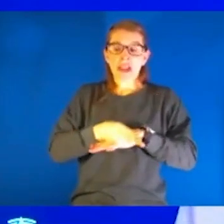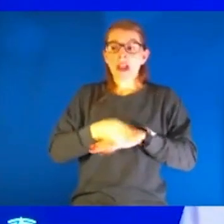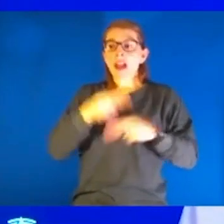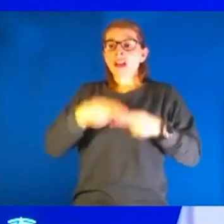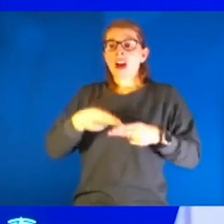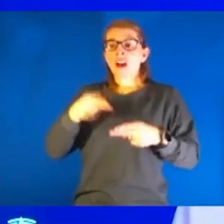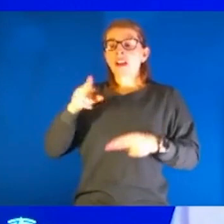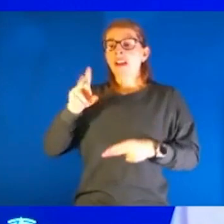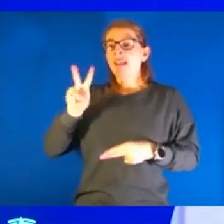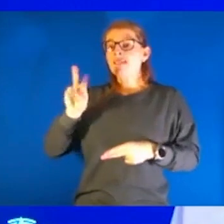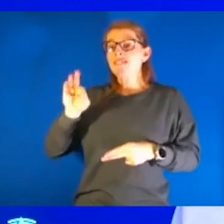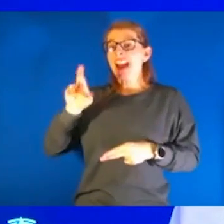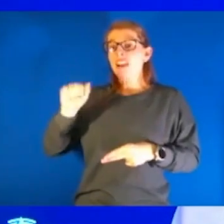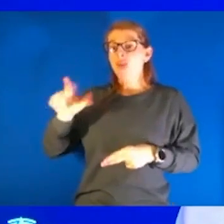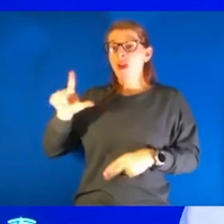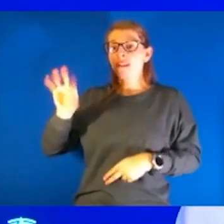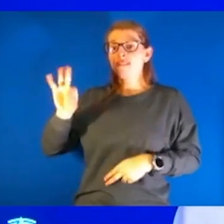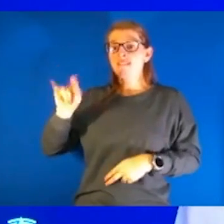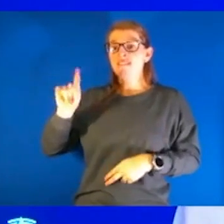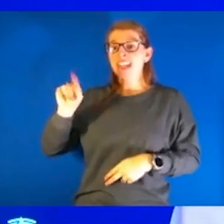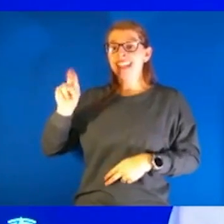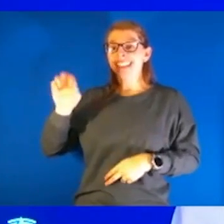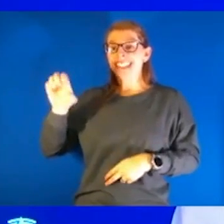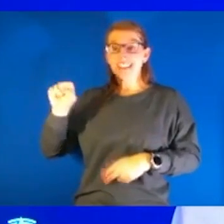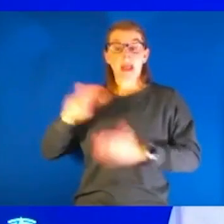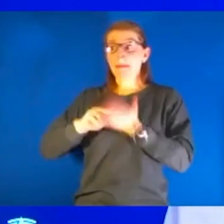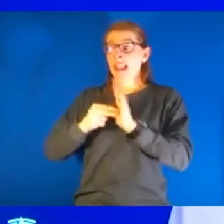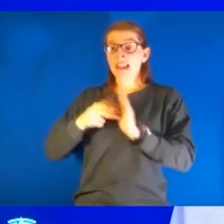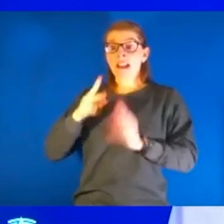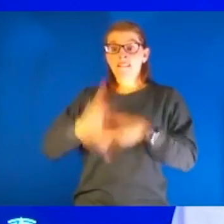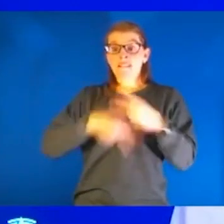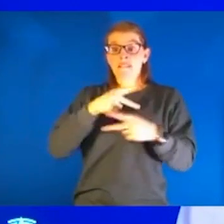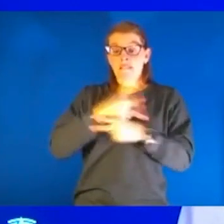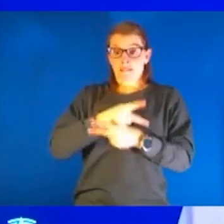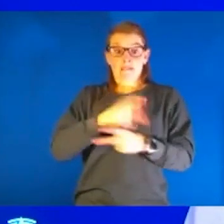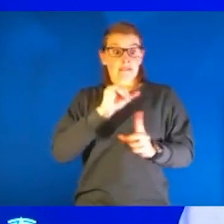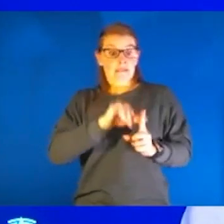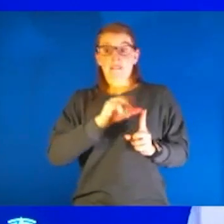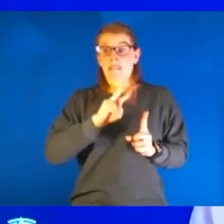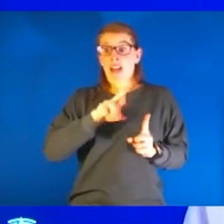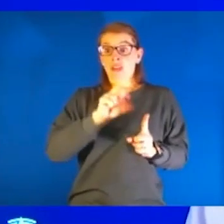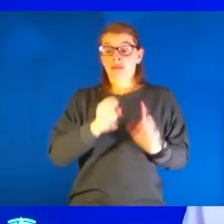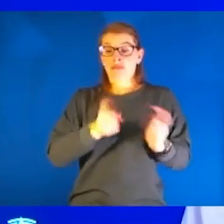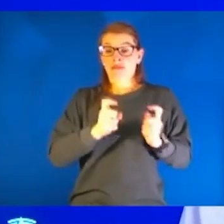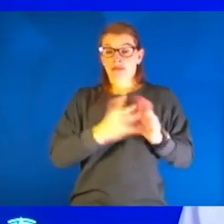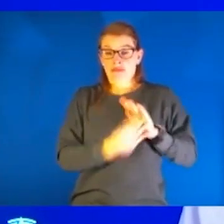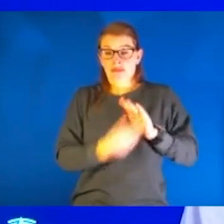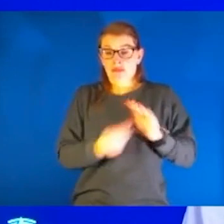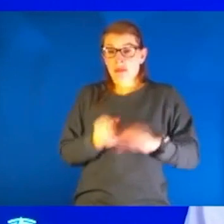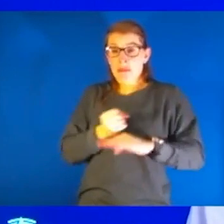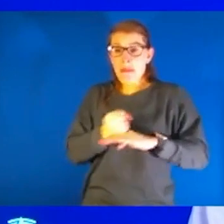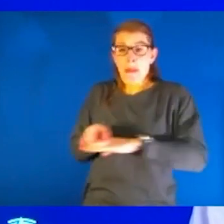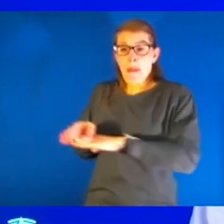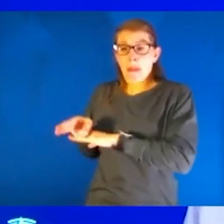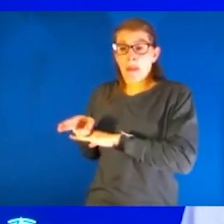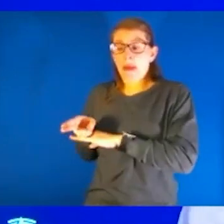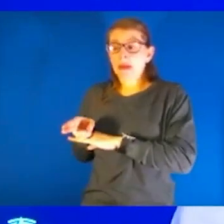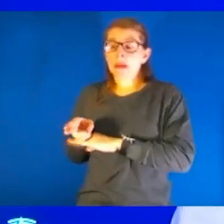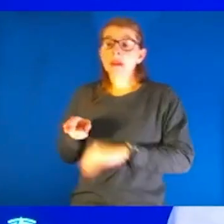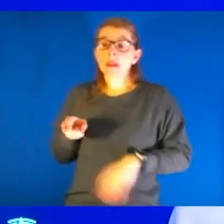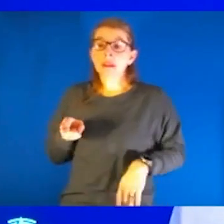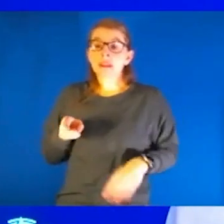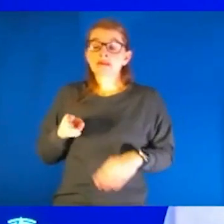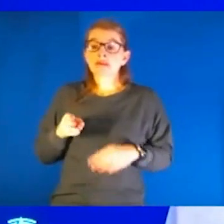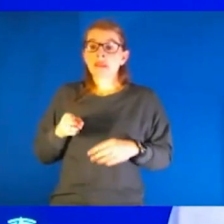just means that the virus is able to replicate better or more quickly, and able then to outcompete other variants within that geographic region and become